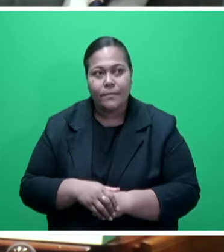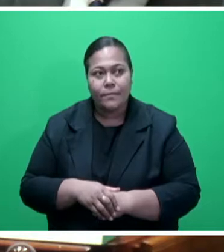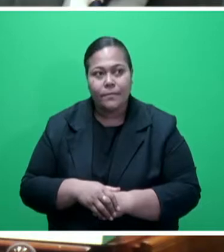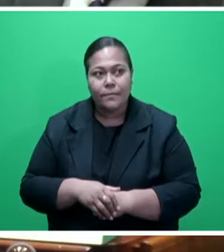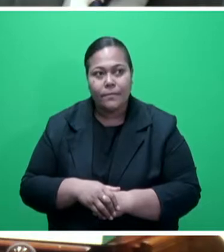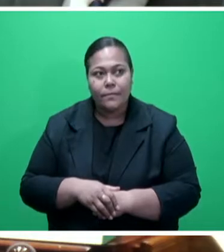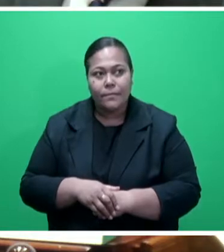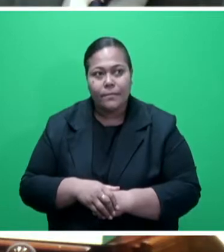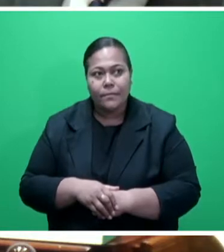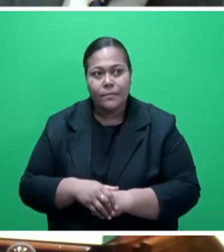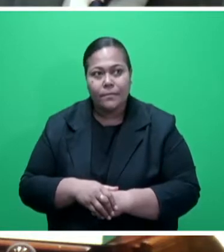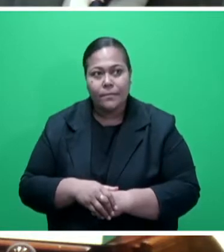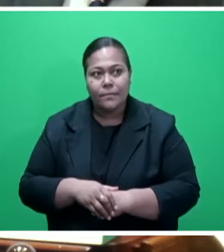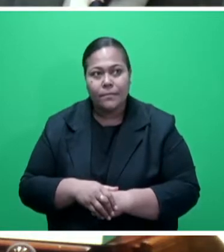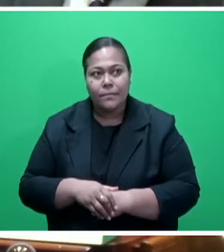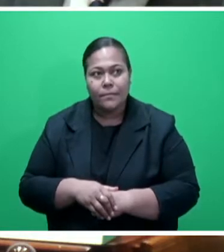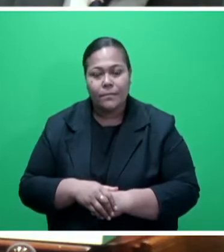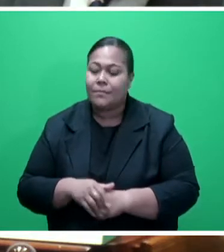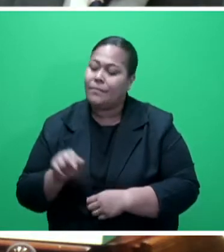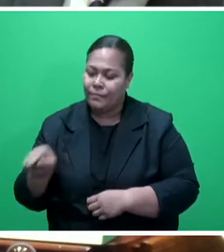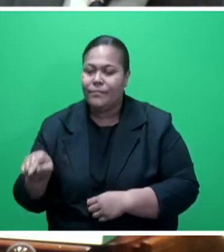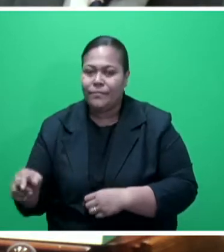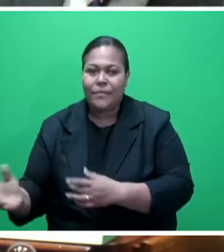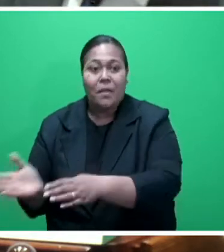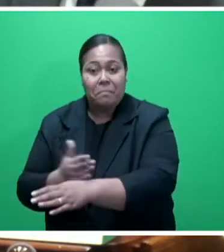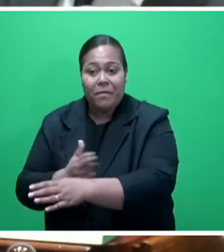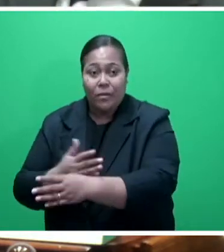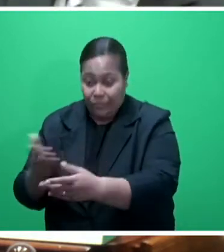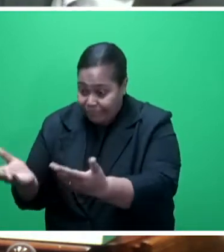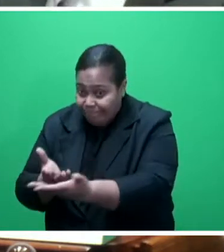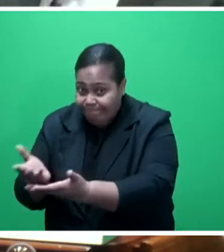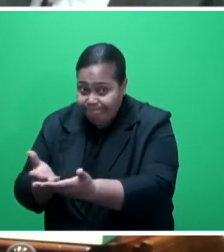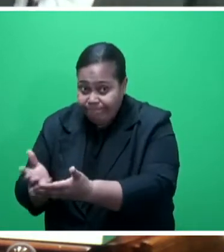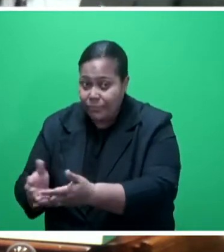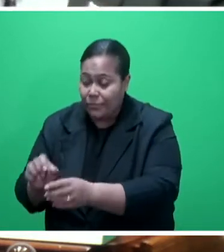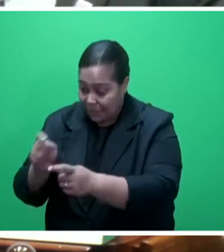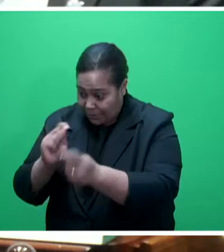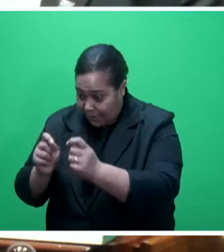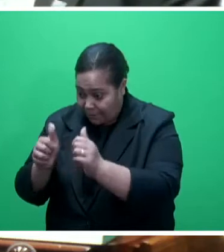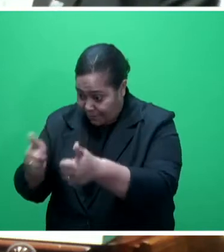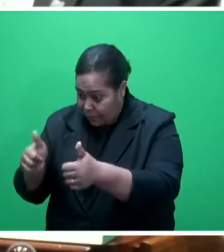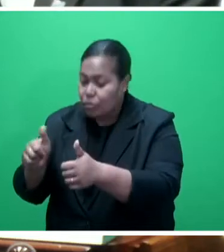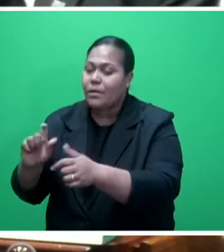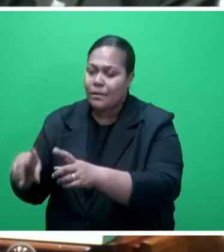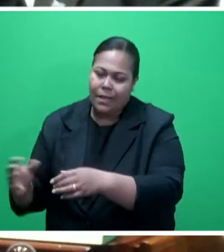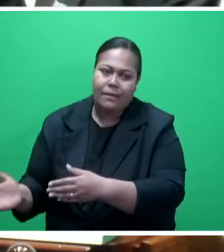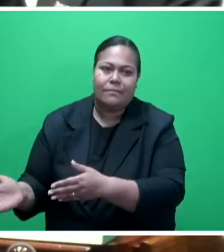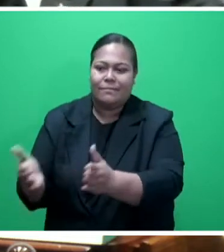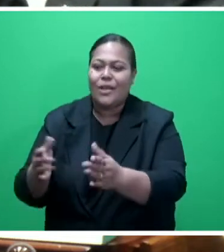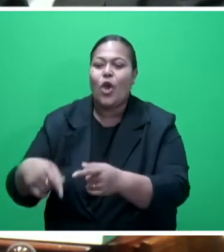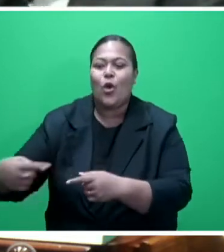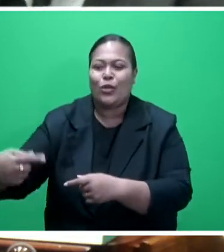point of disembarkation before they continued with phase 1. A total of